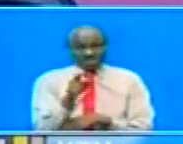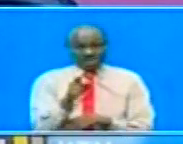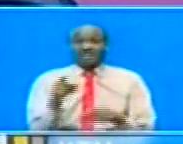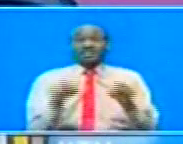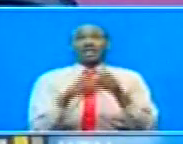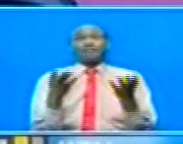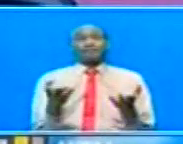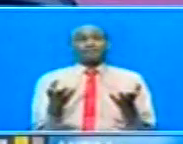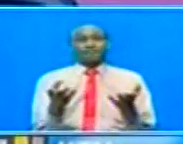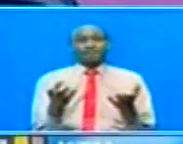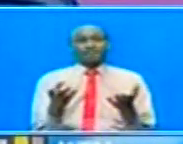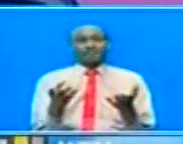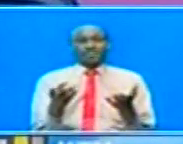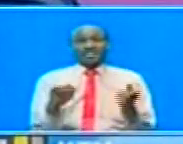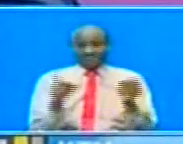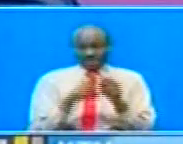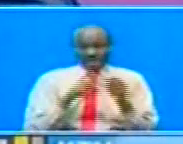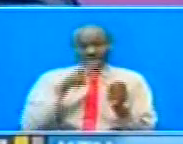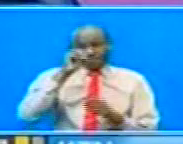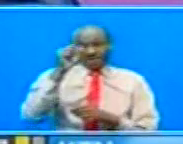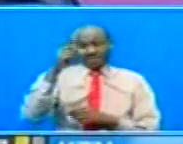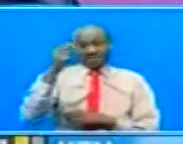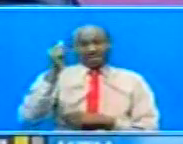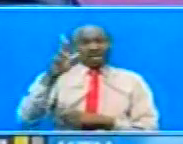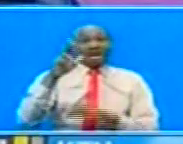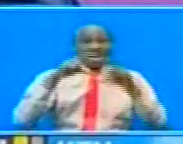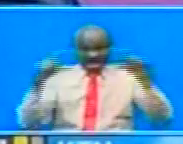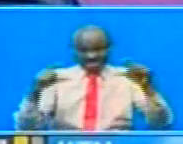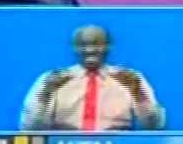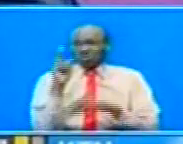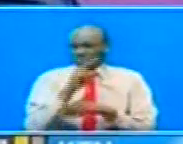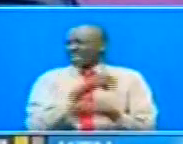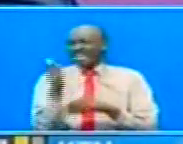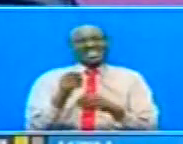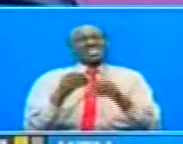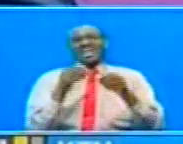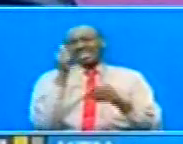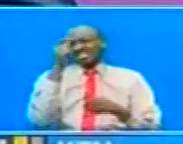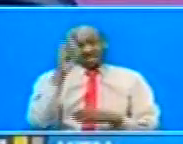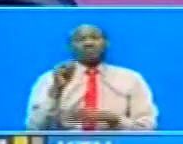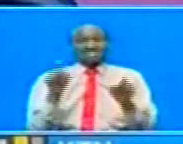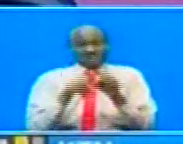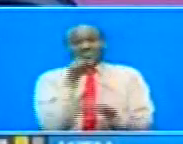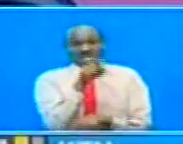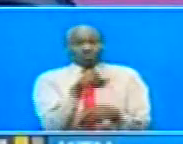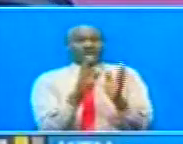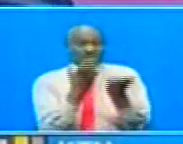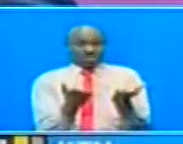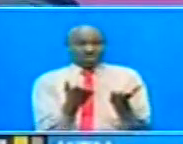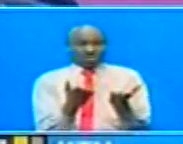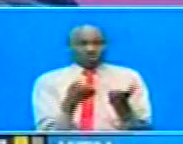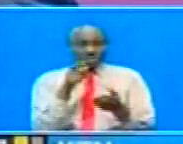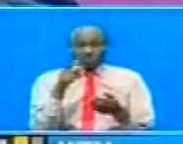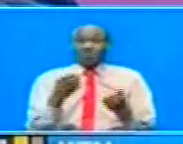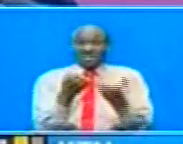like our MasterCard. So they operate with any machine, and that is one of the reasons that took us so long,